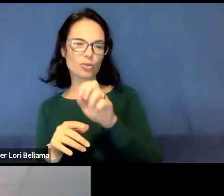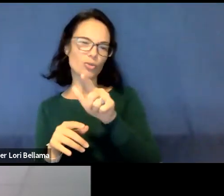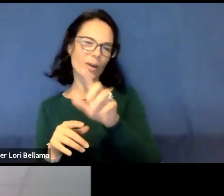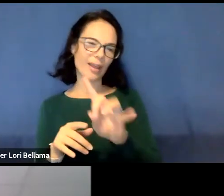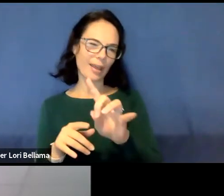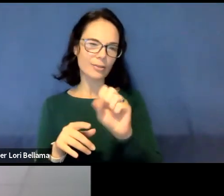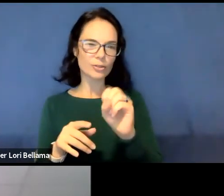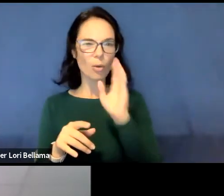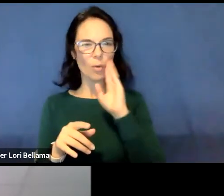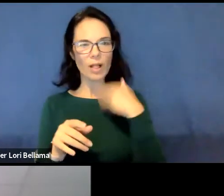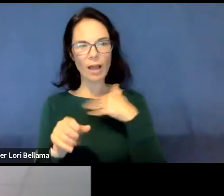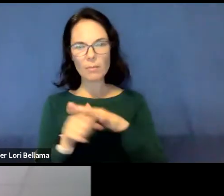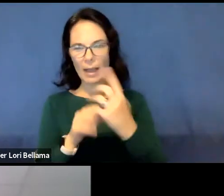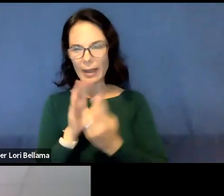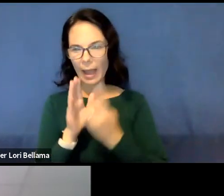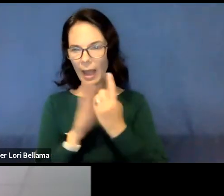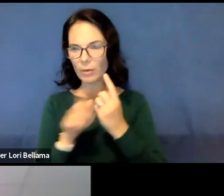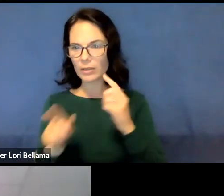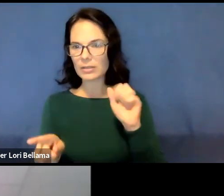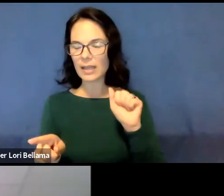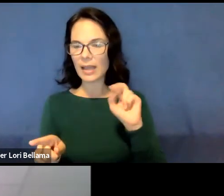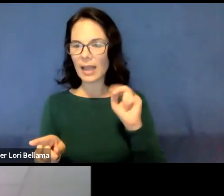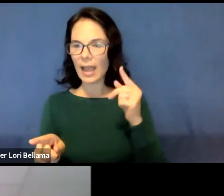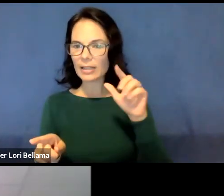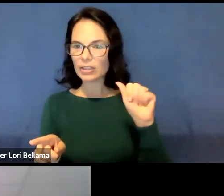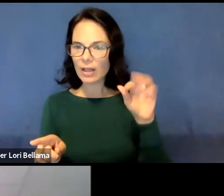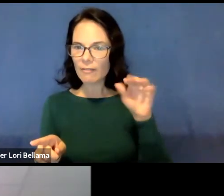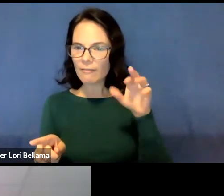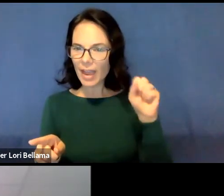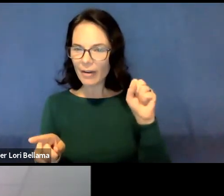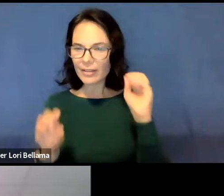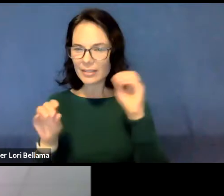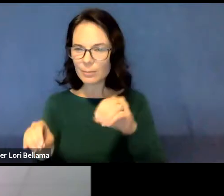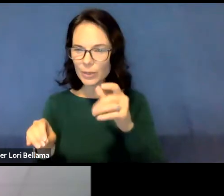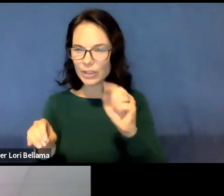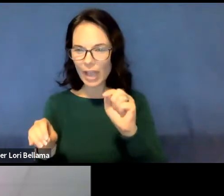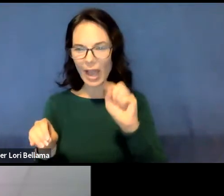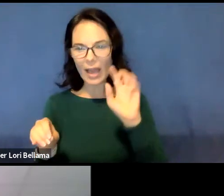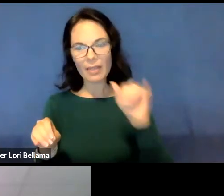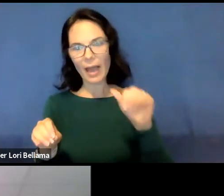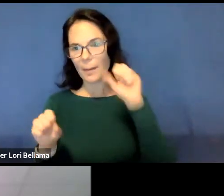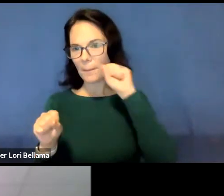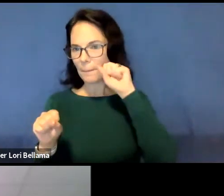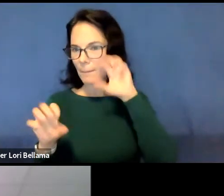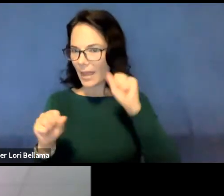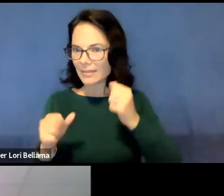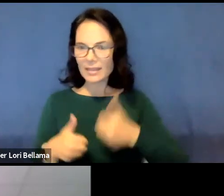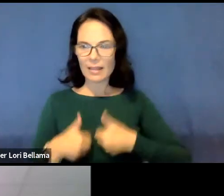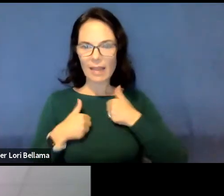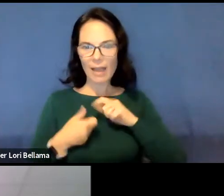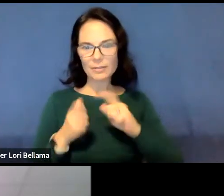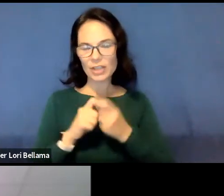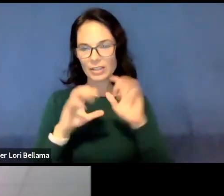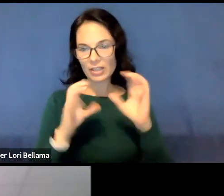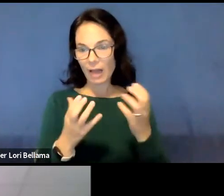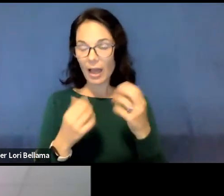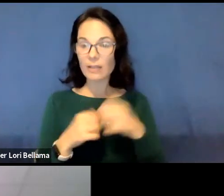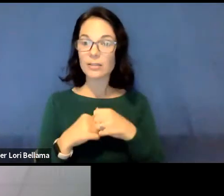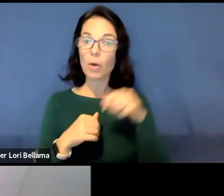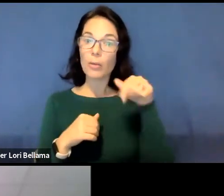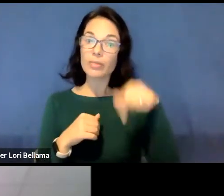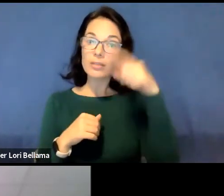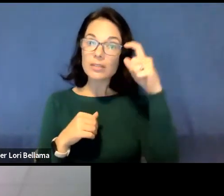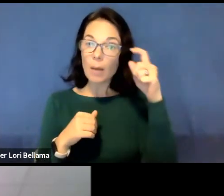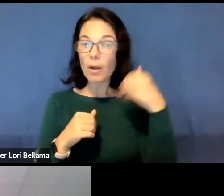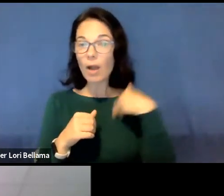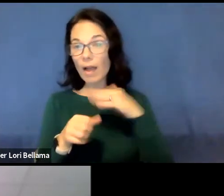Angela Ferris did put a comment in there. It's an amazing, life-changing class. So if you have time in your schedule this summer, hopefully you do consider taking that